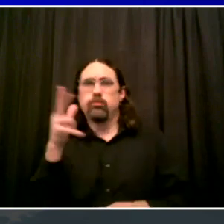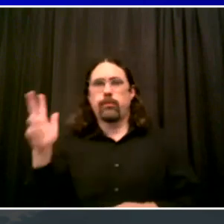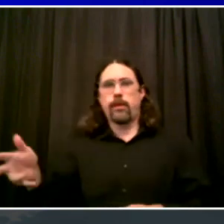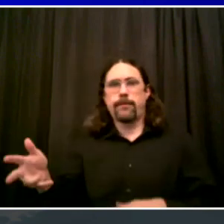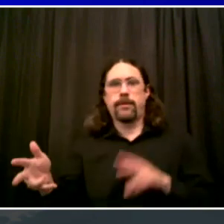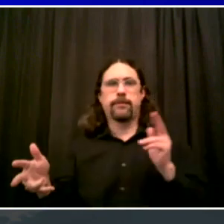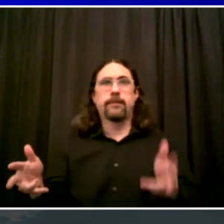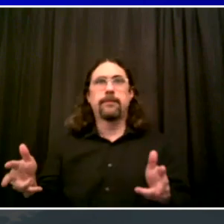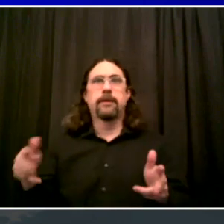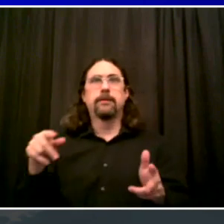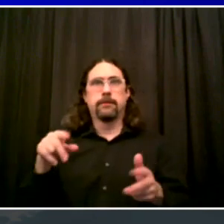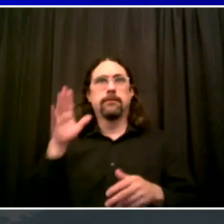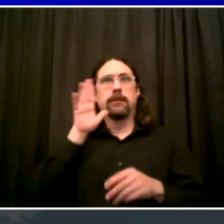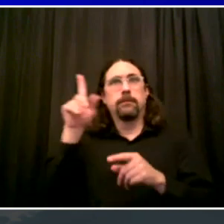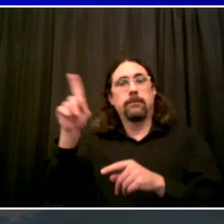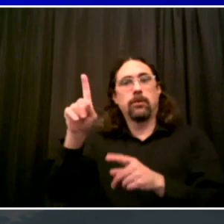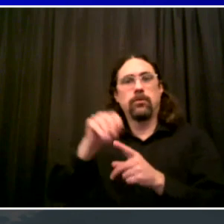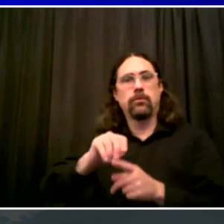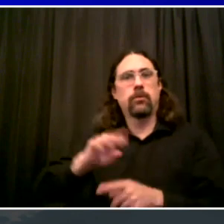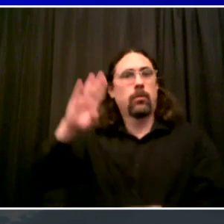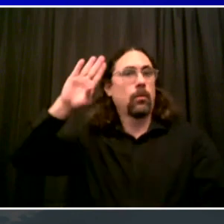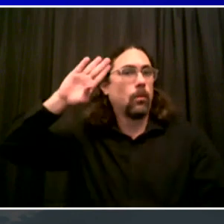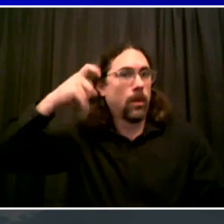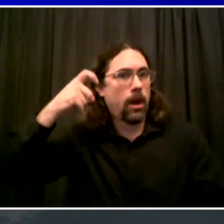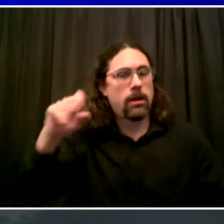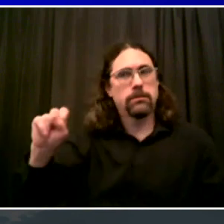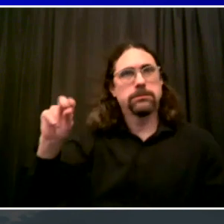moving around in neighborhoods all over the city.